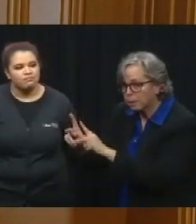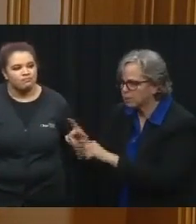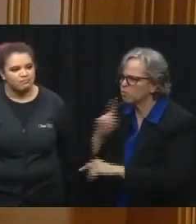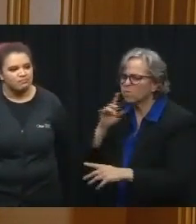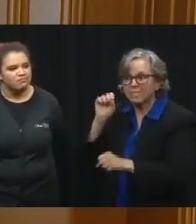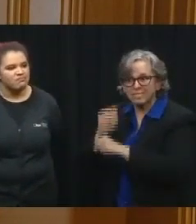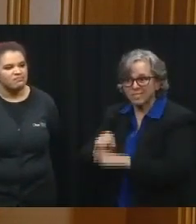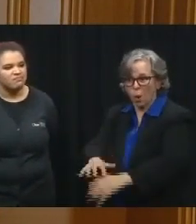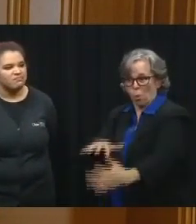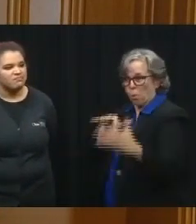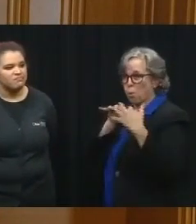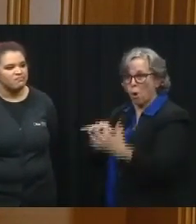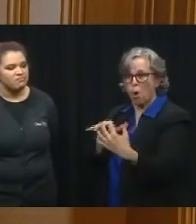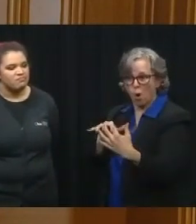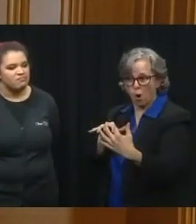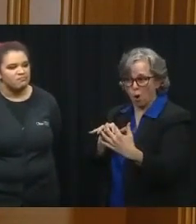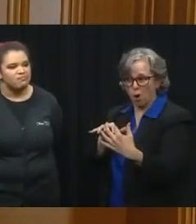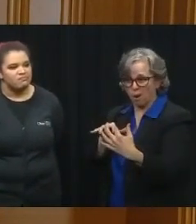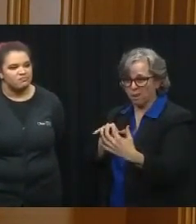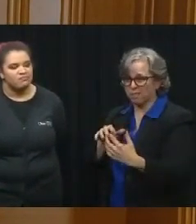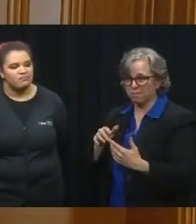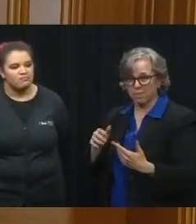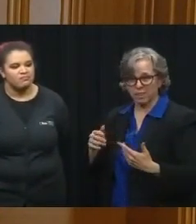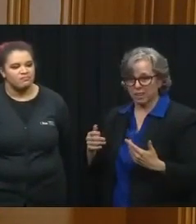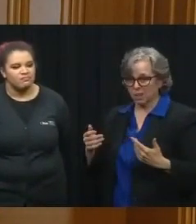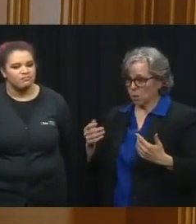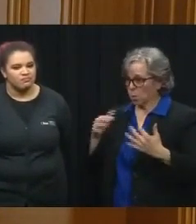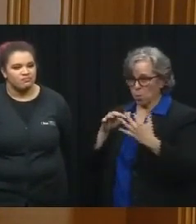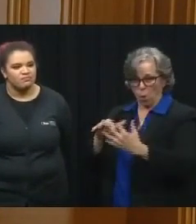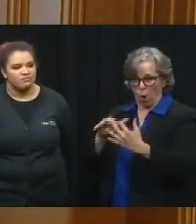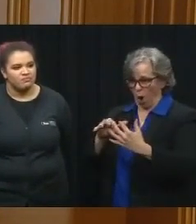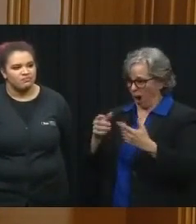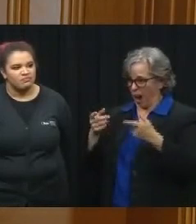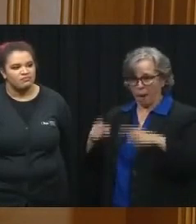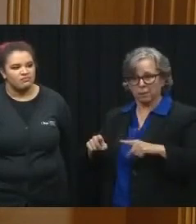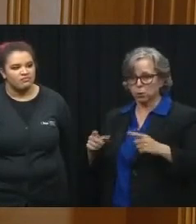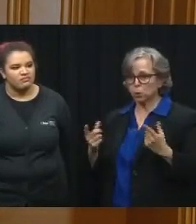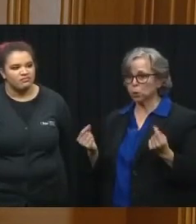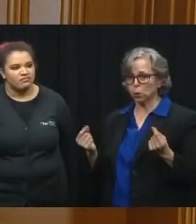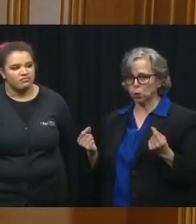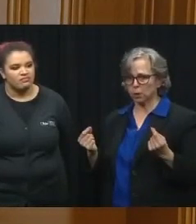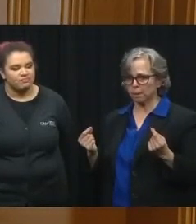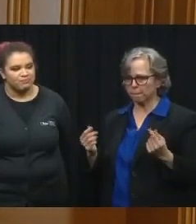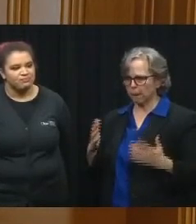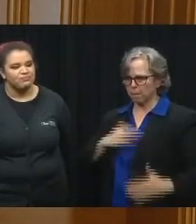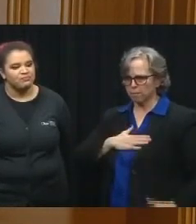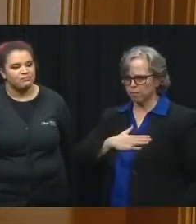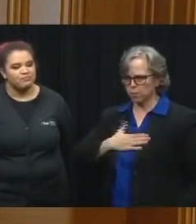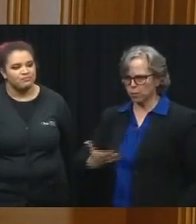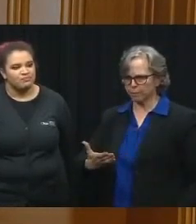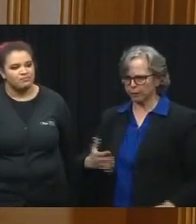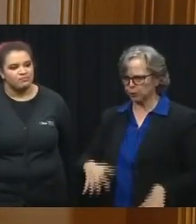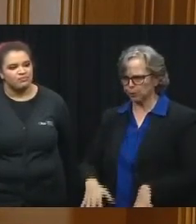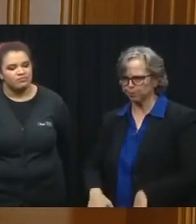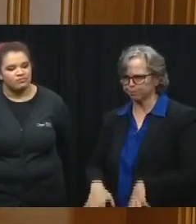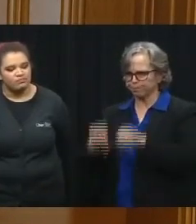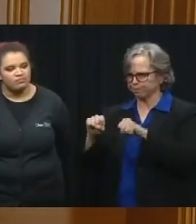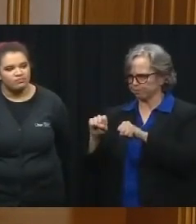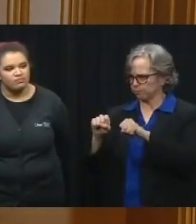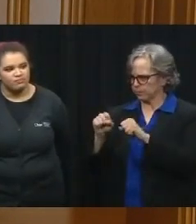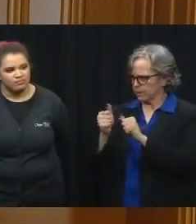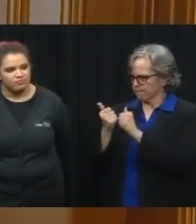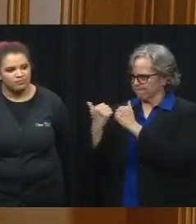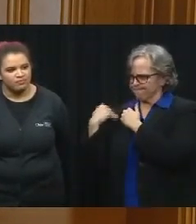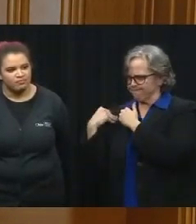When you're at war, you do everything you can to defeat the enemy, and you have to prioritize that. And that's what we're doing. That's what we're